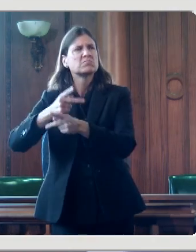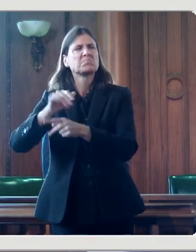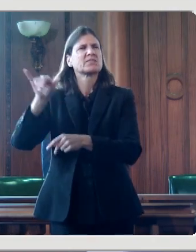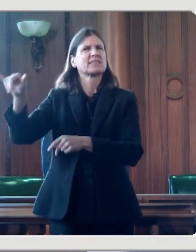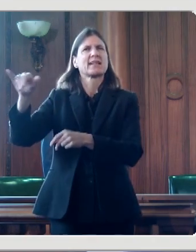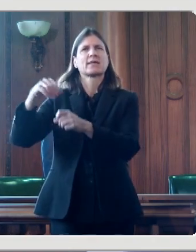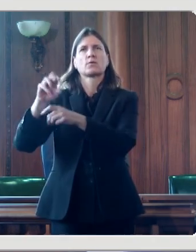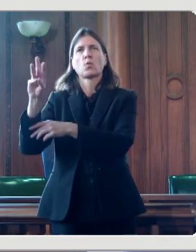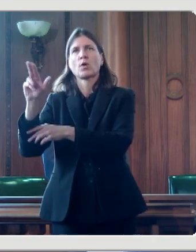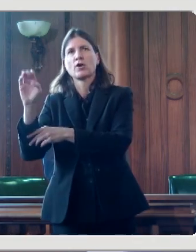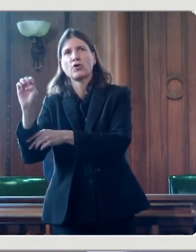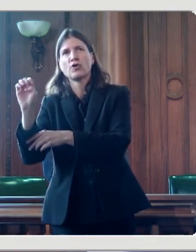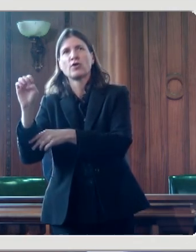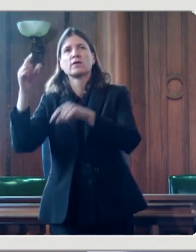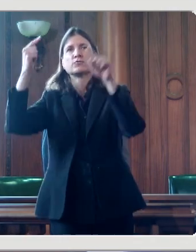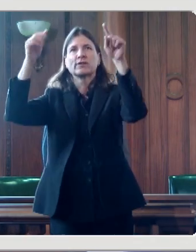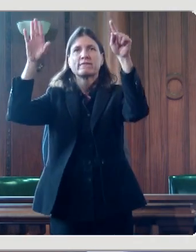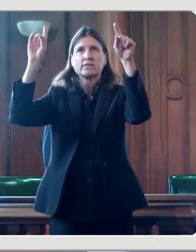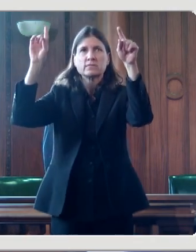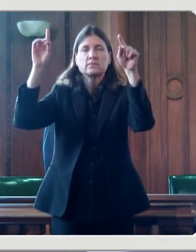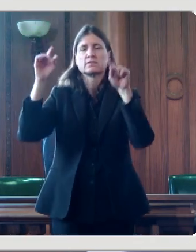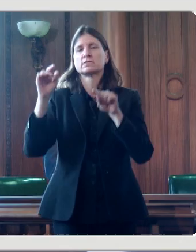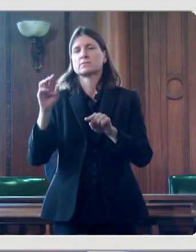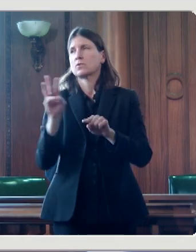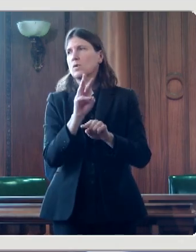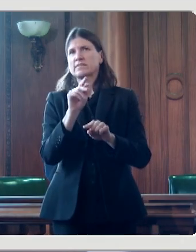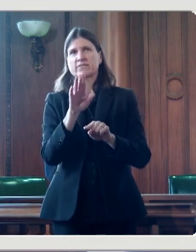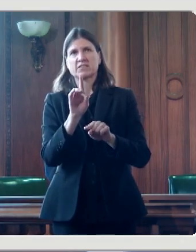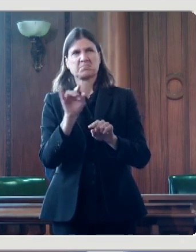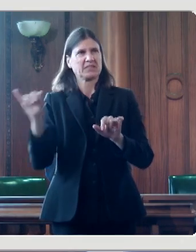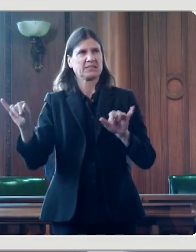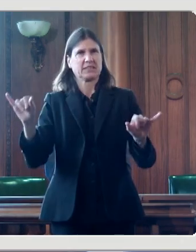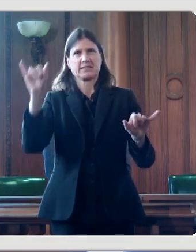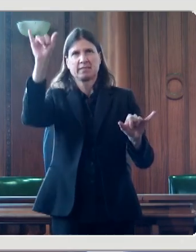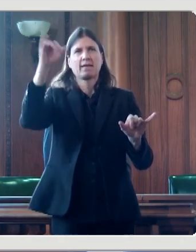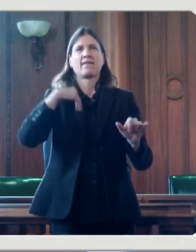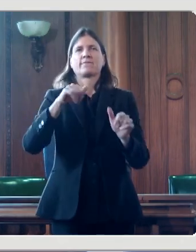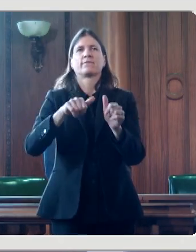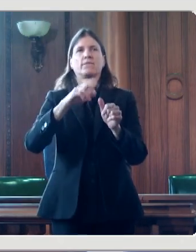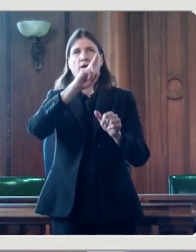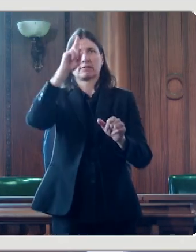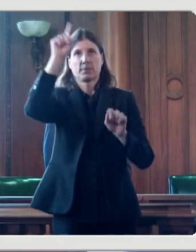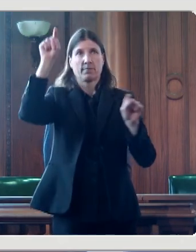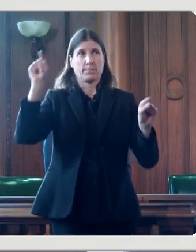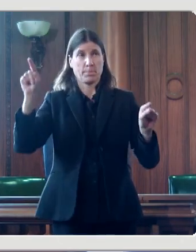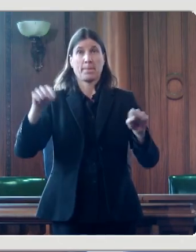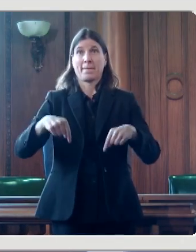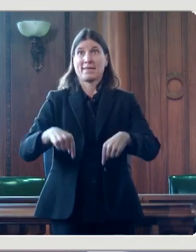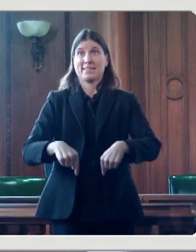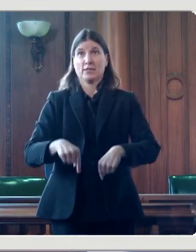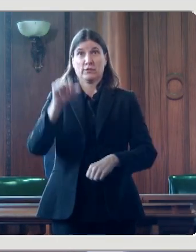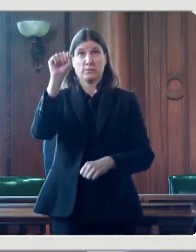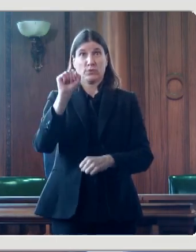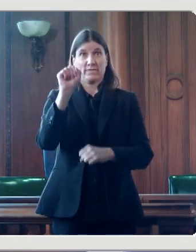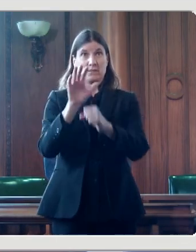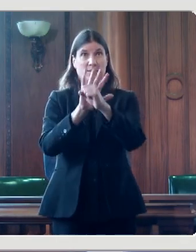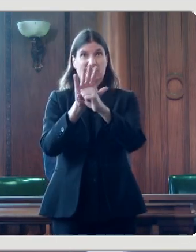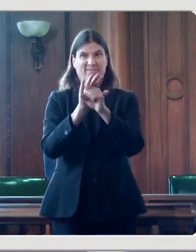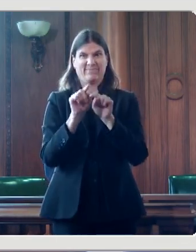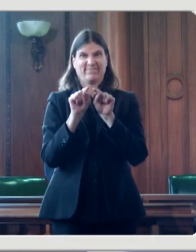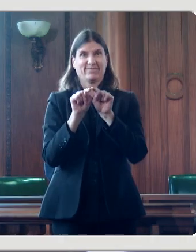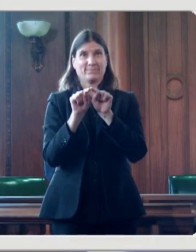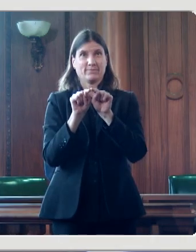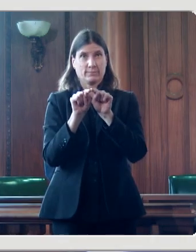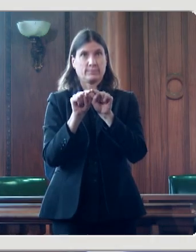there. In addition, we've sometimes offered people the ability to be admitted to a hospital closer to